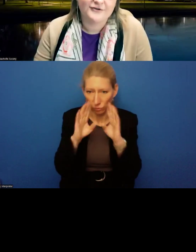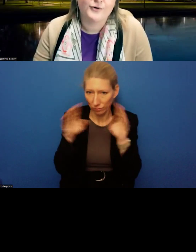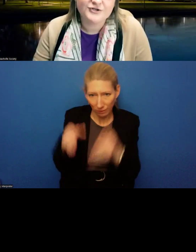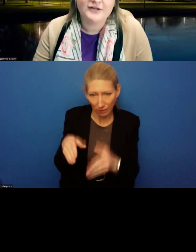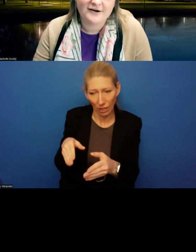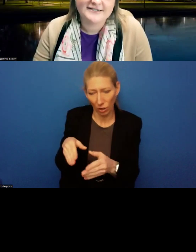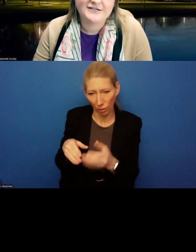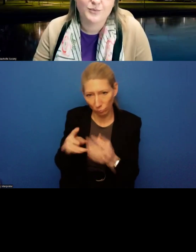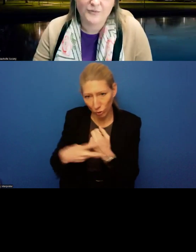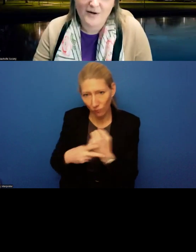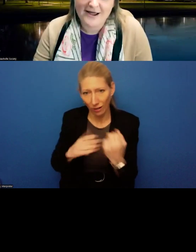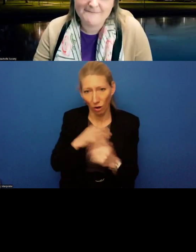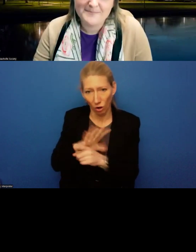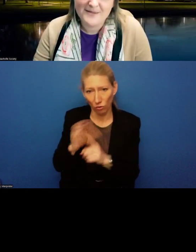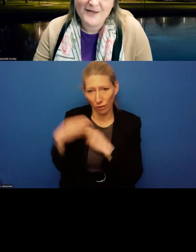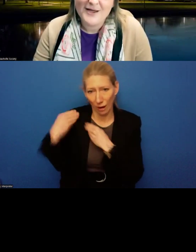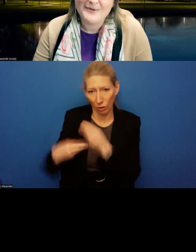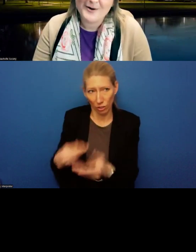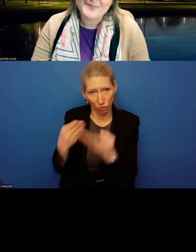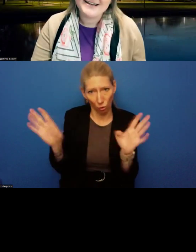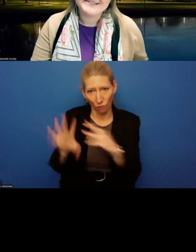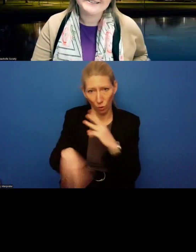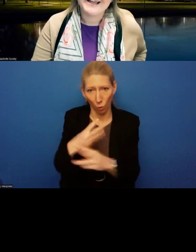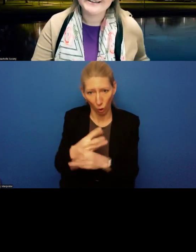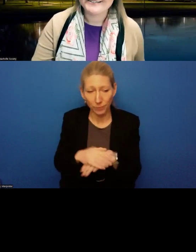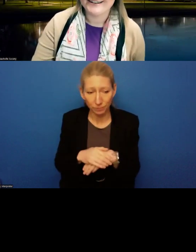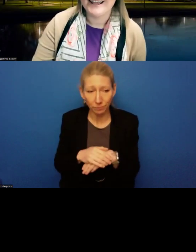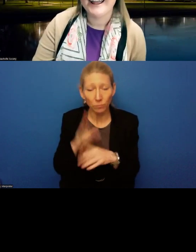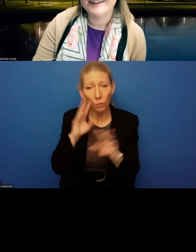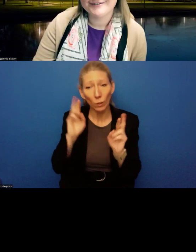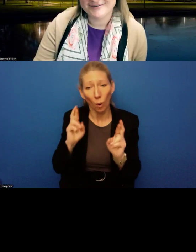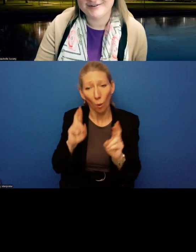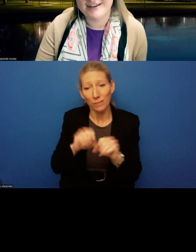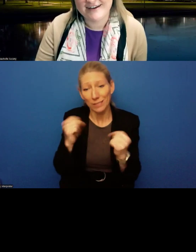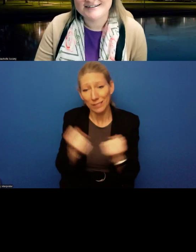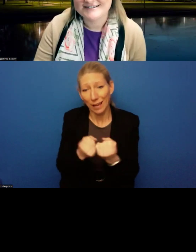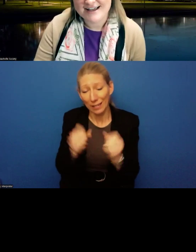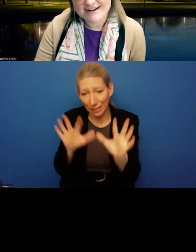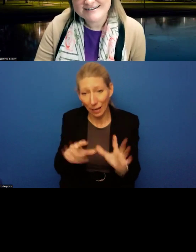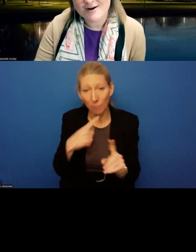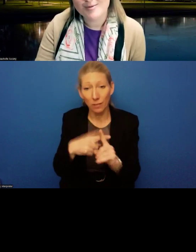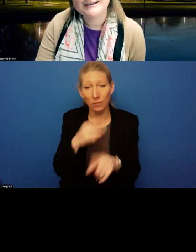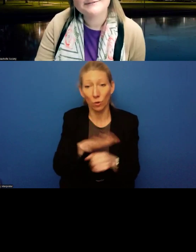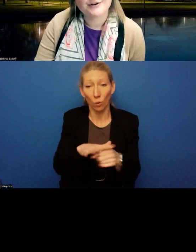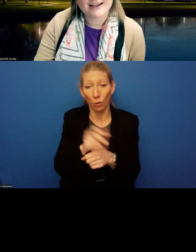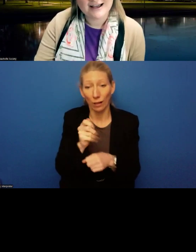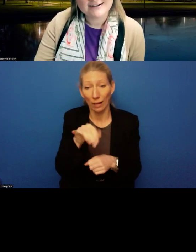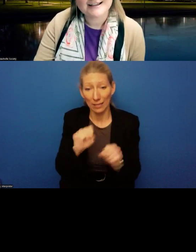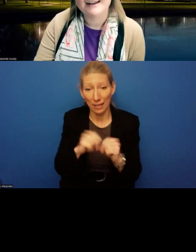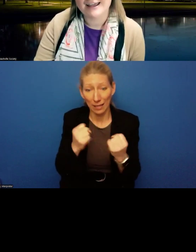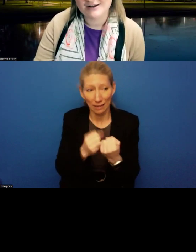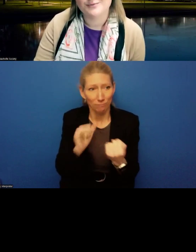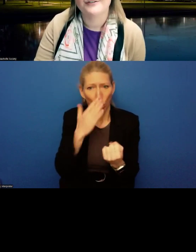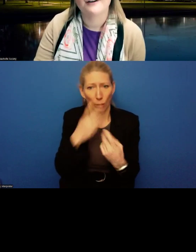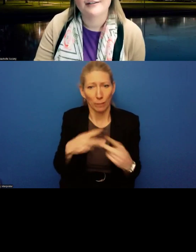of cultural heritage worldwide. We hope that Society Sunday and your local AIA societies are a place for you to connect